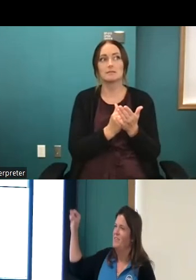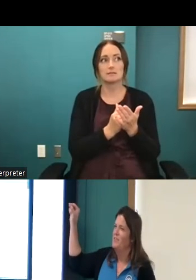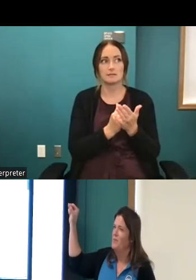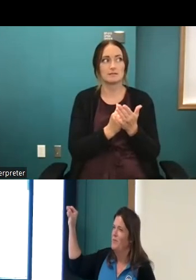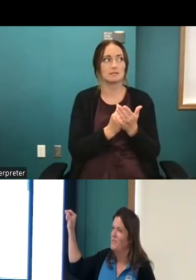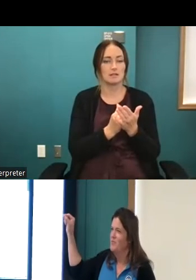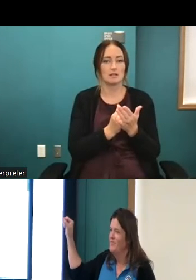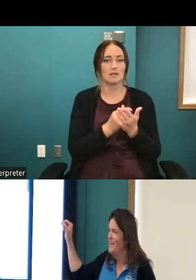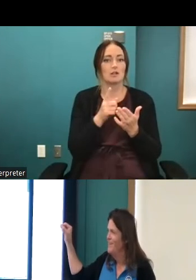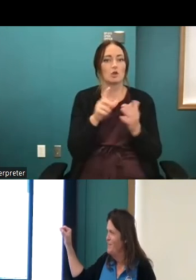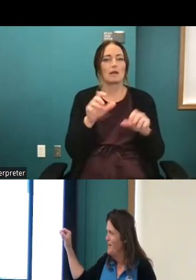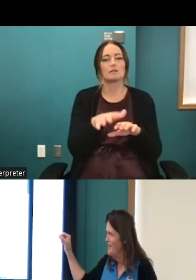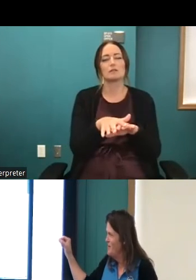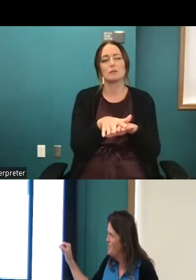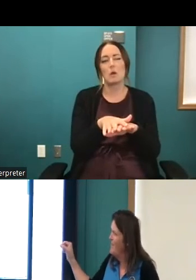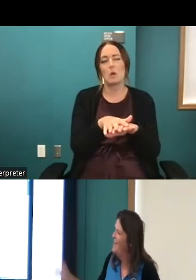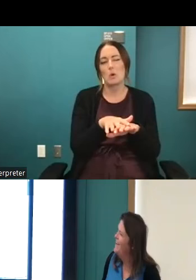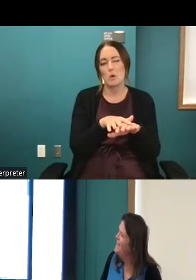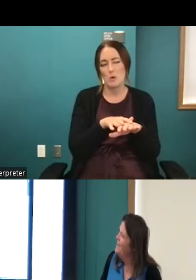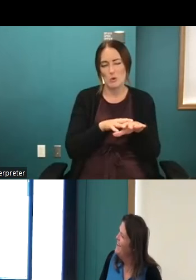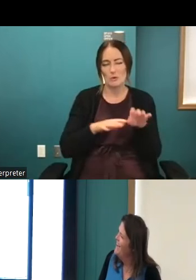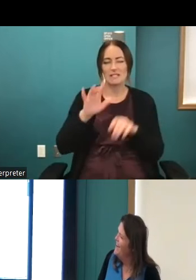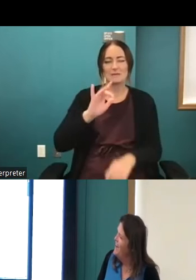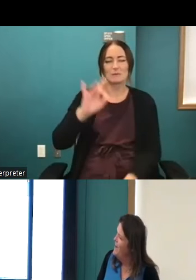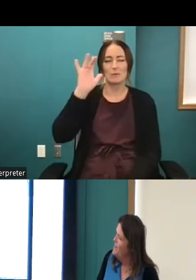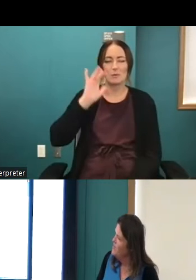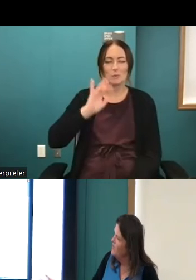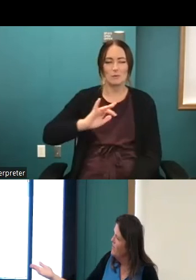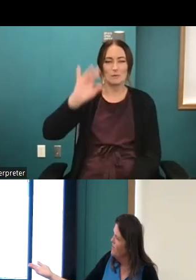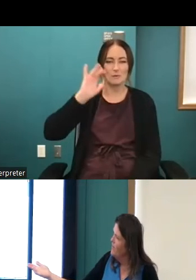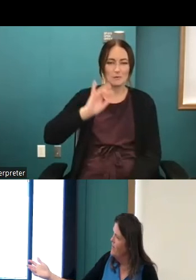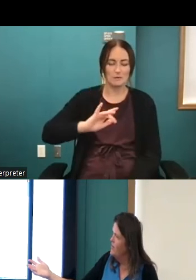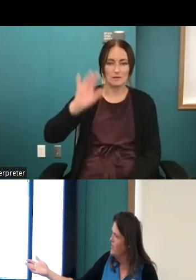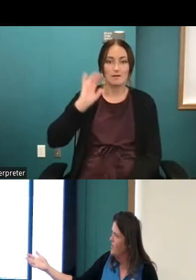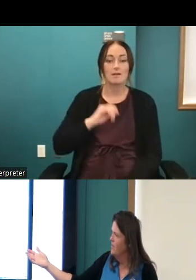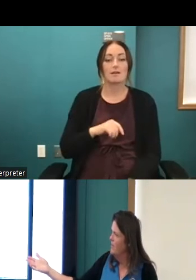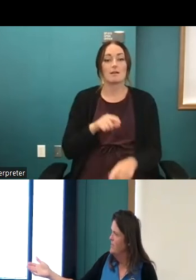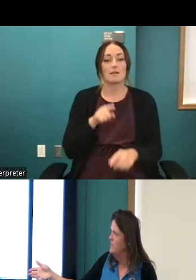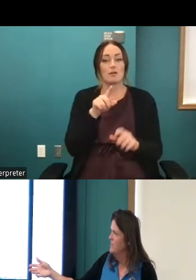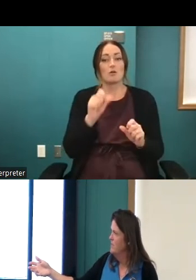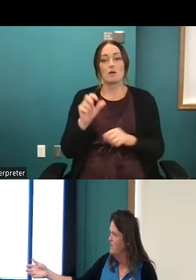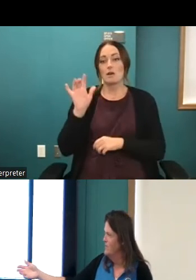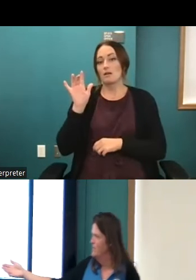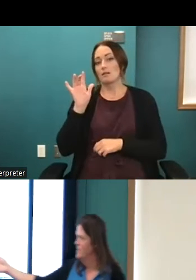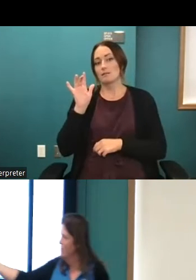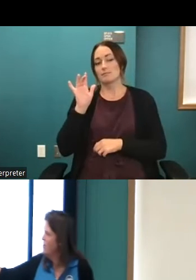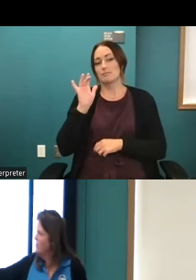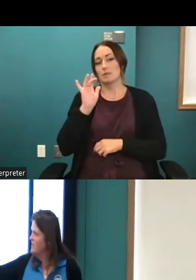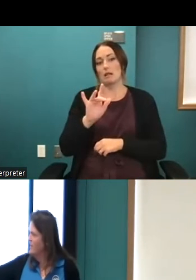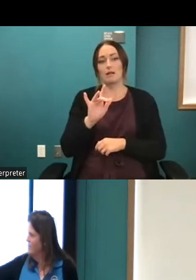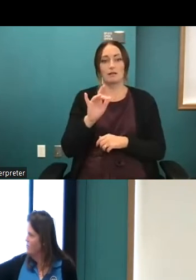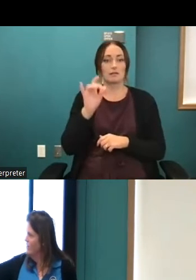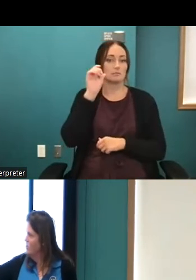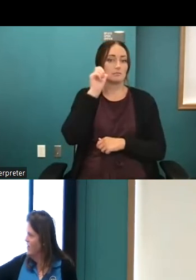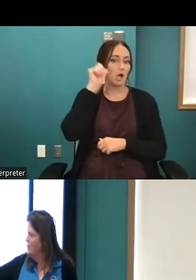You can slowly scroll down in my video. And then you can come over here and you can click on, is this an